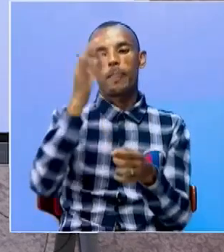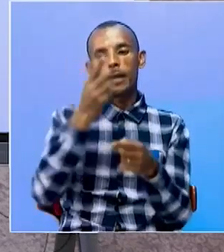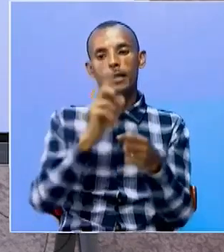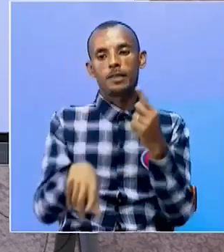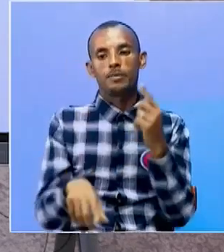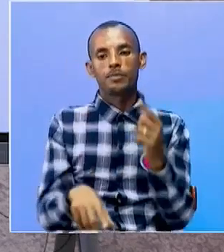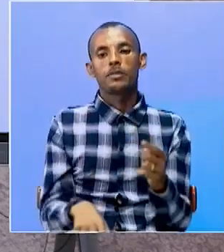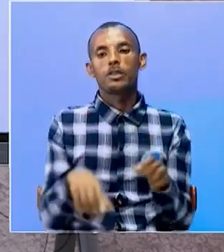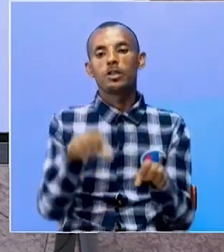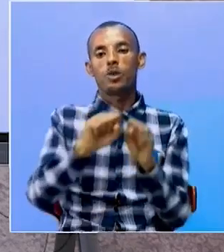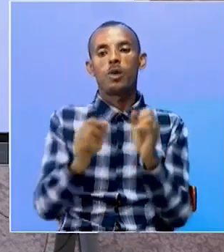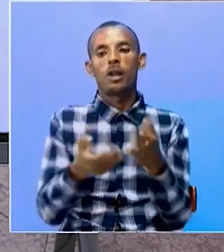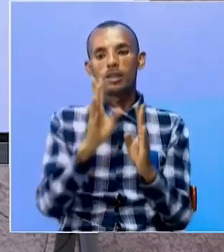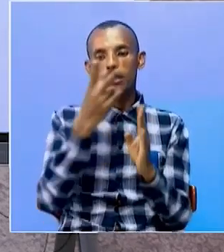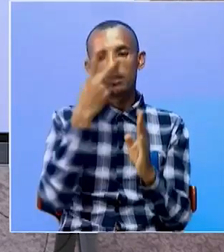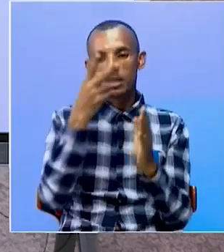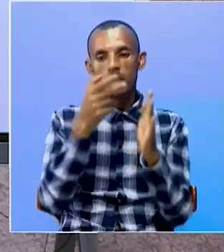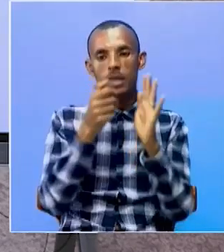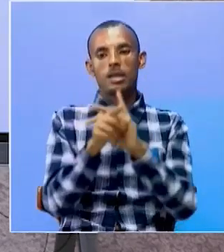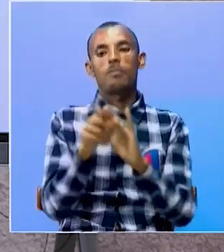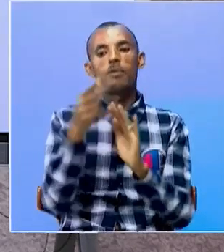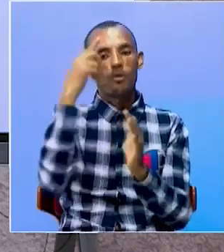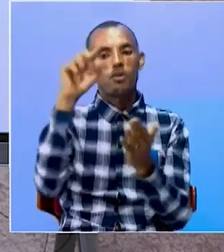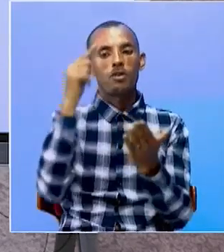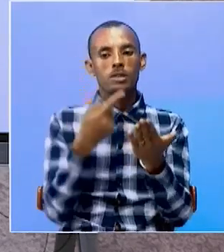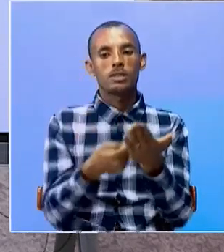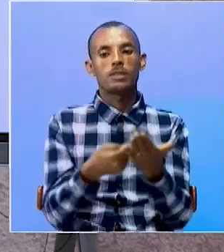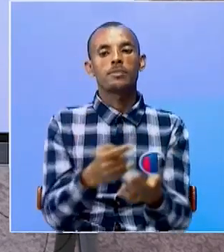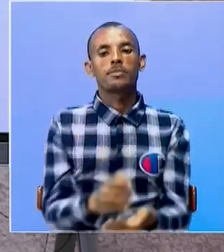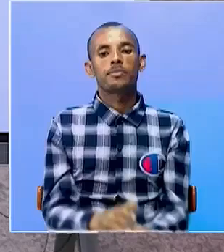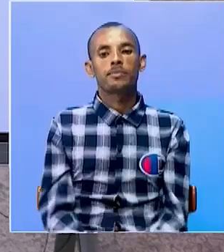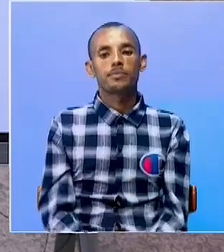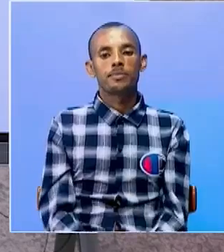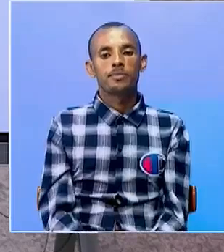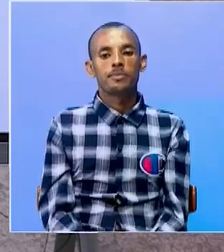3y. So let's see example for this.